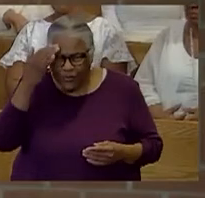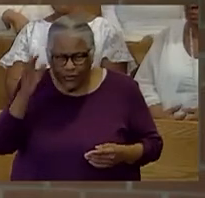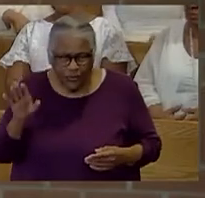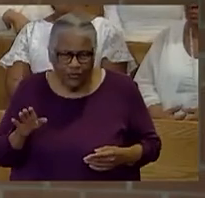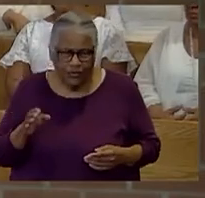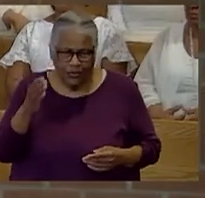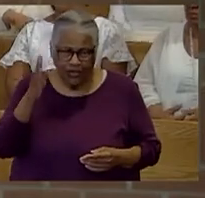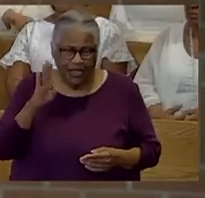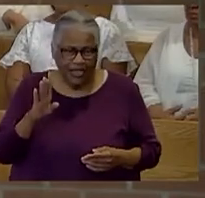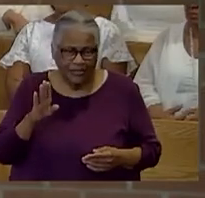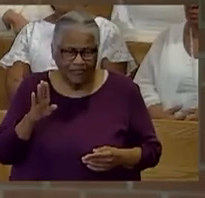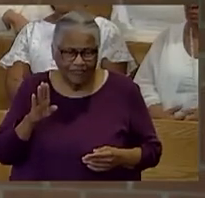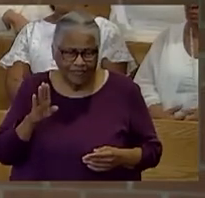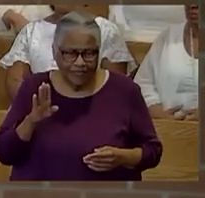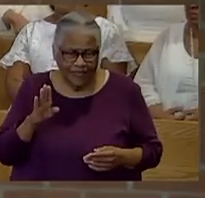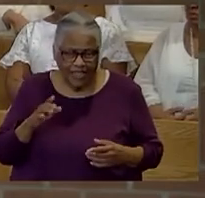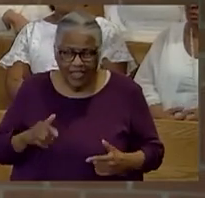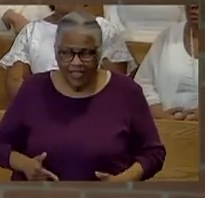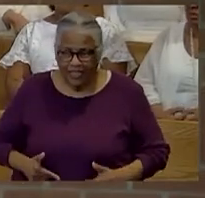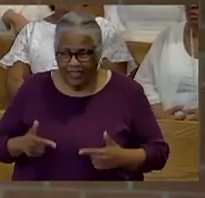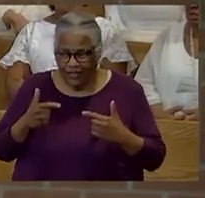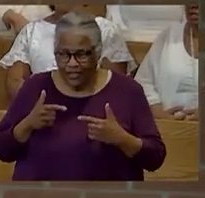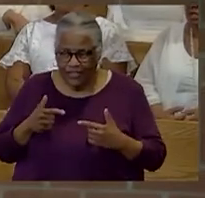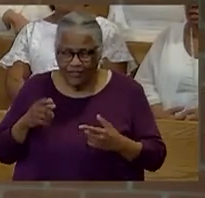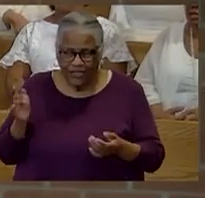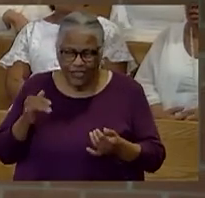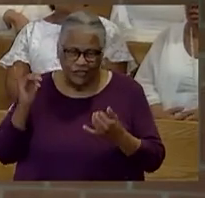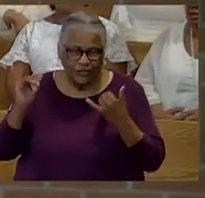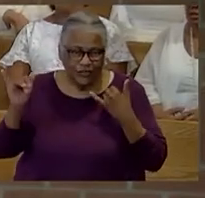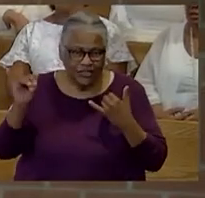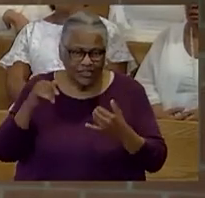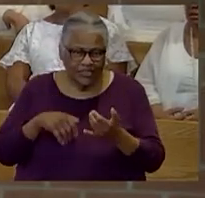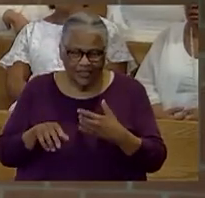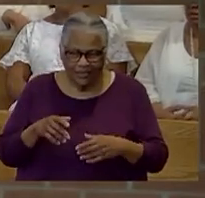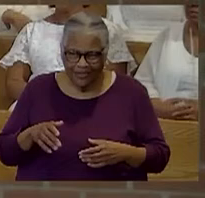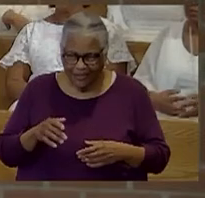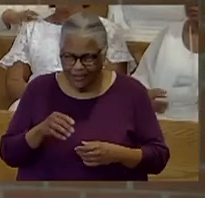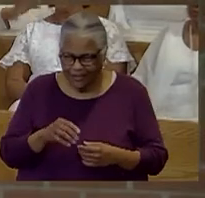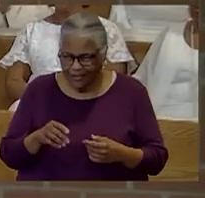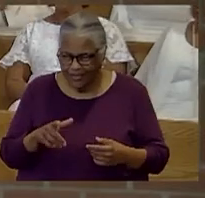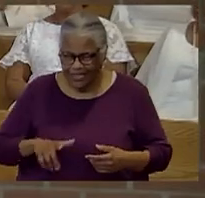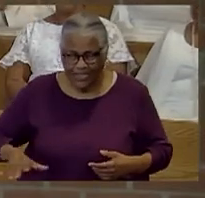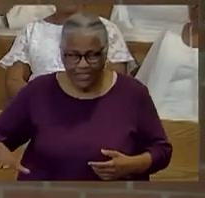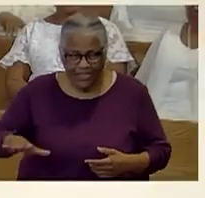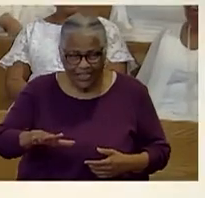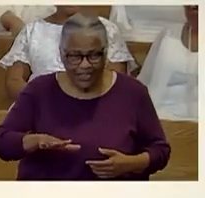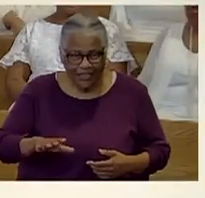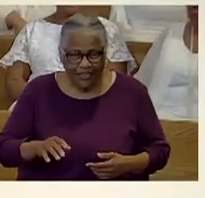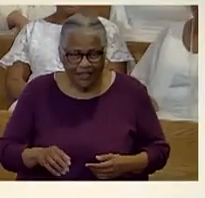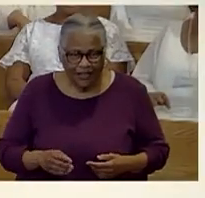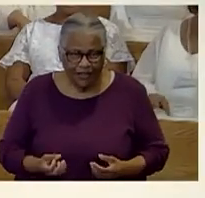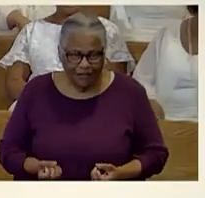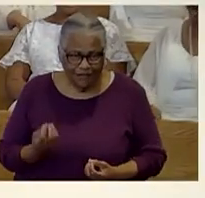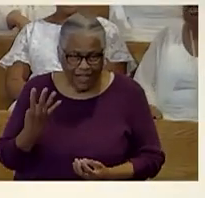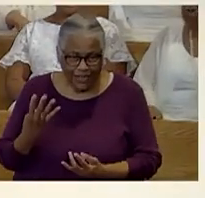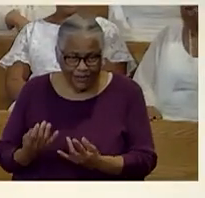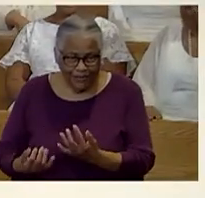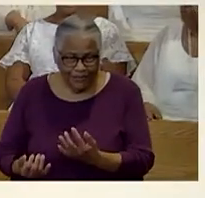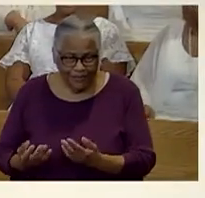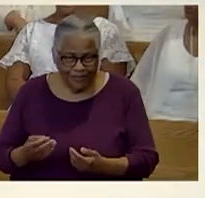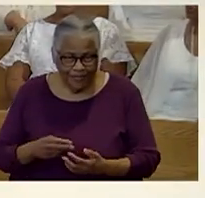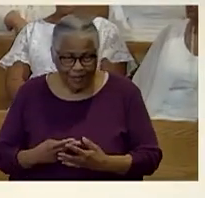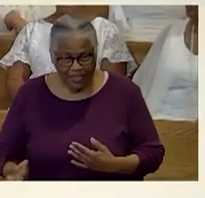is. Why take that chance? I want to open up the doors of the church as the choir sings. I want